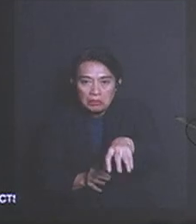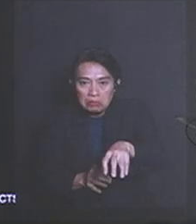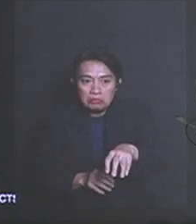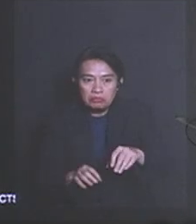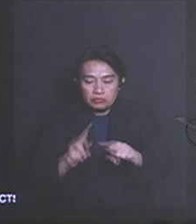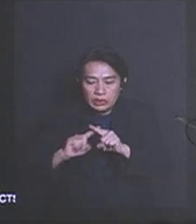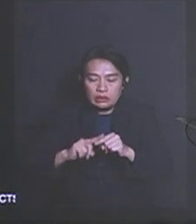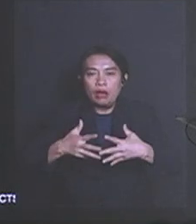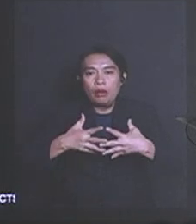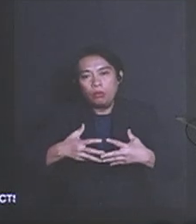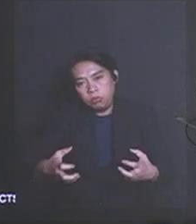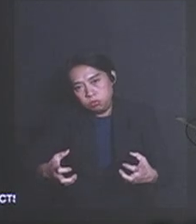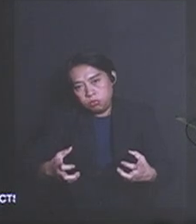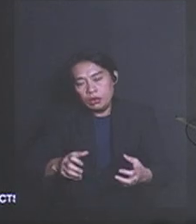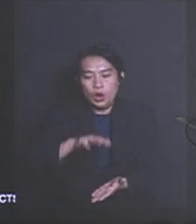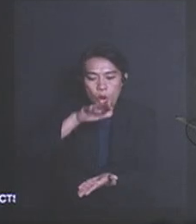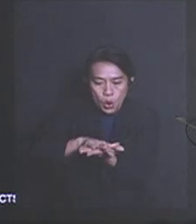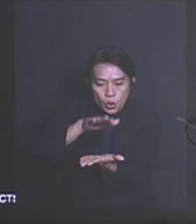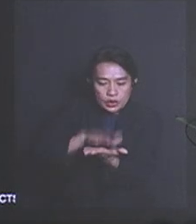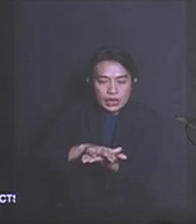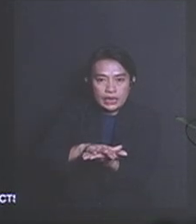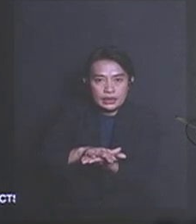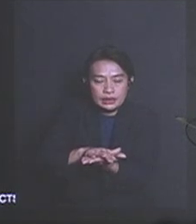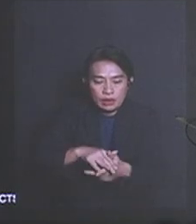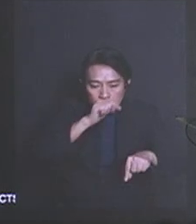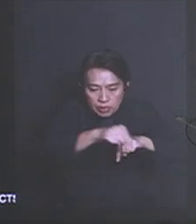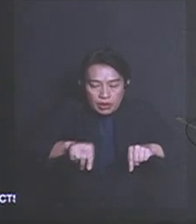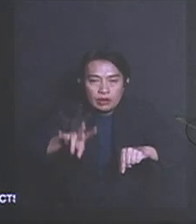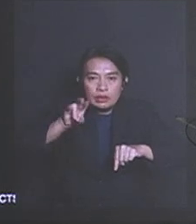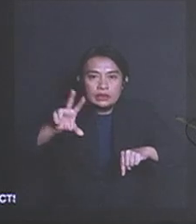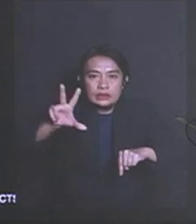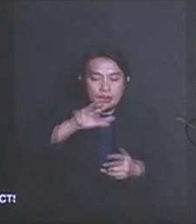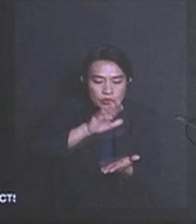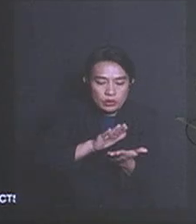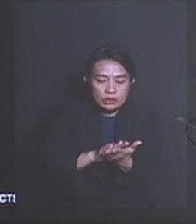73 schools, affecting over 2,000 students in Chiang Rai province.